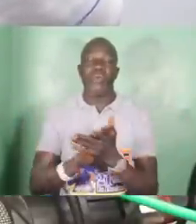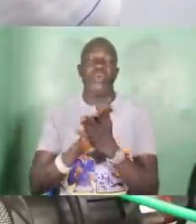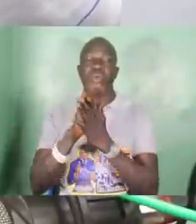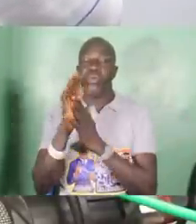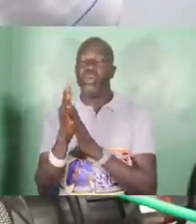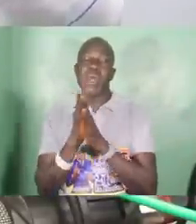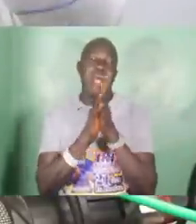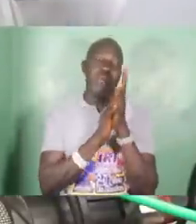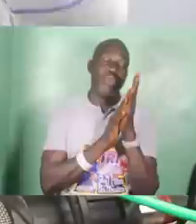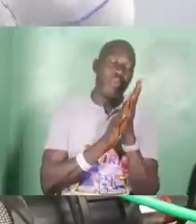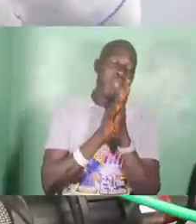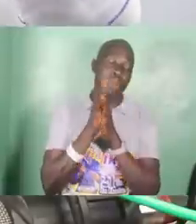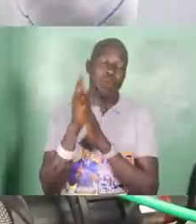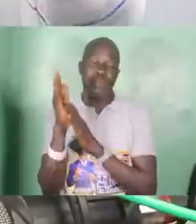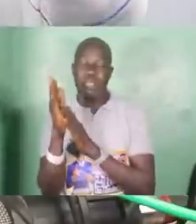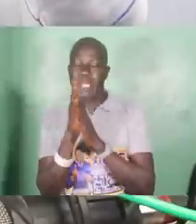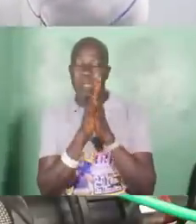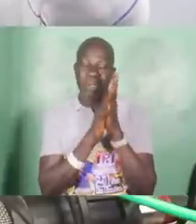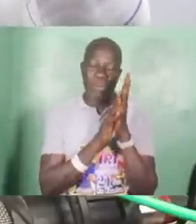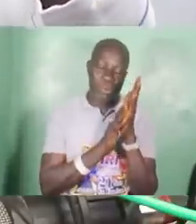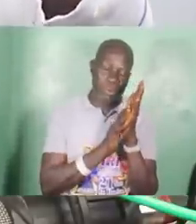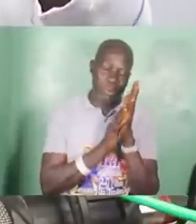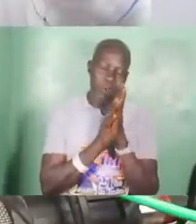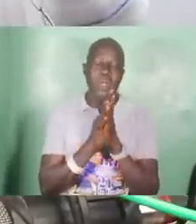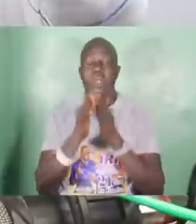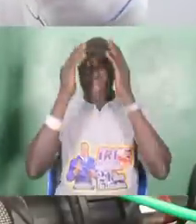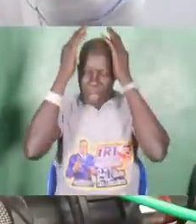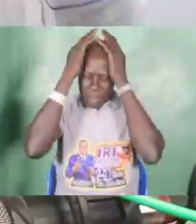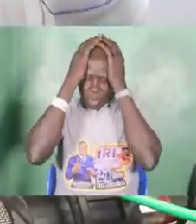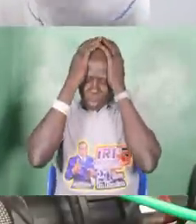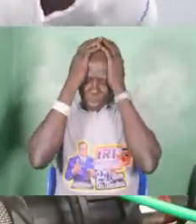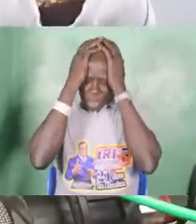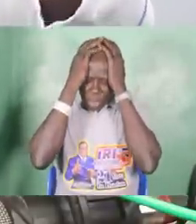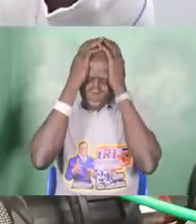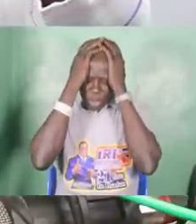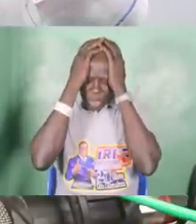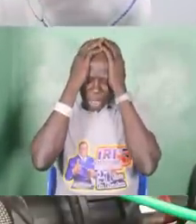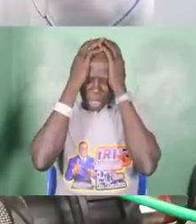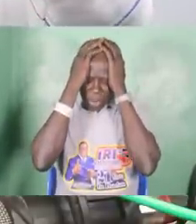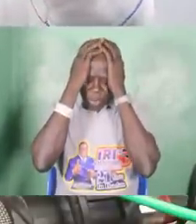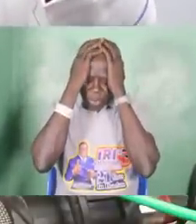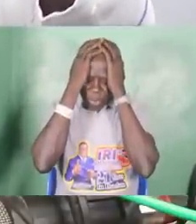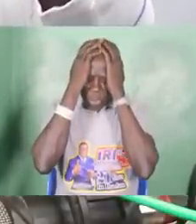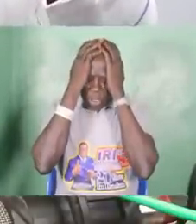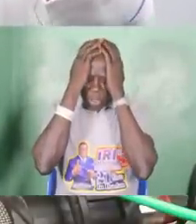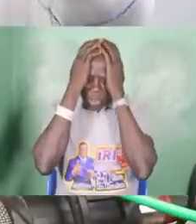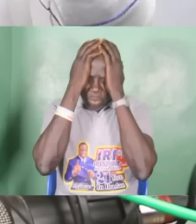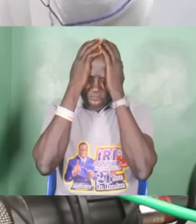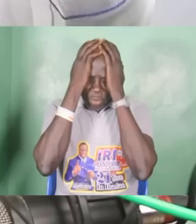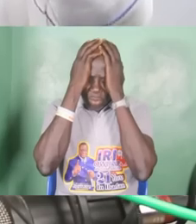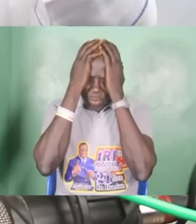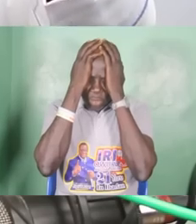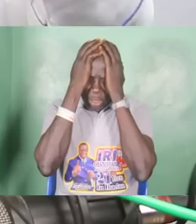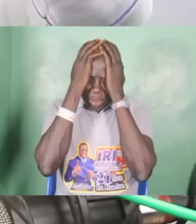jenu, Oluwa. Lumi lumi jenu. Lumi lumi jenu,